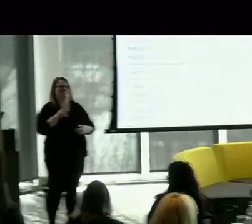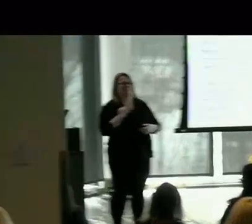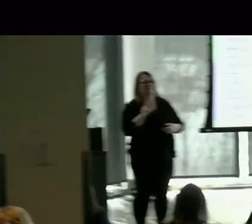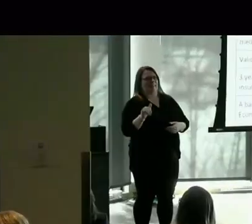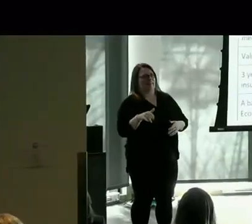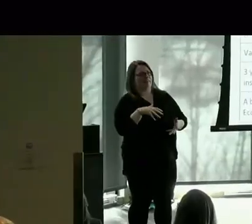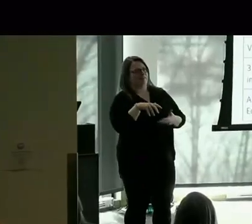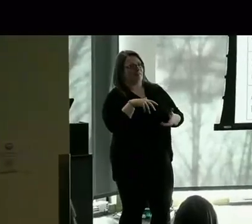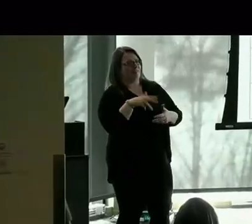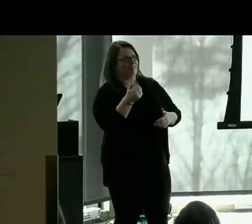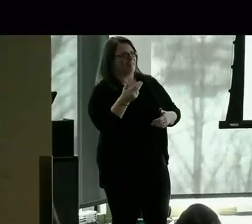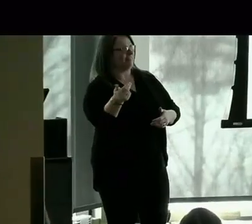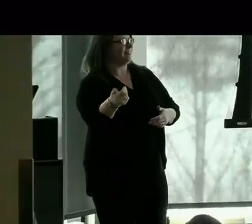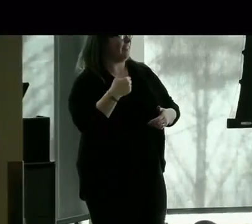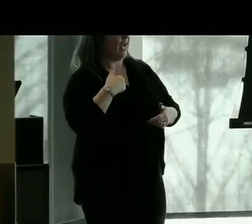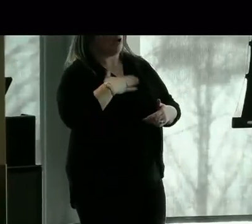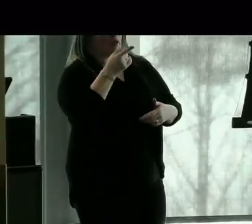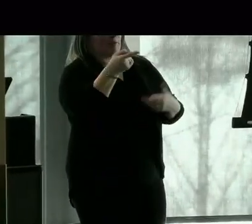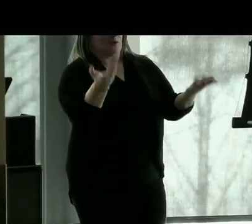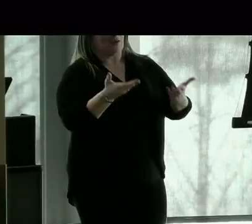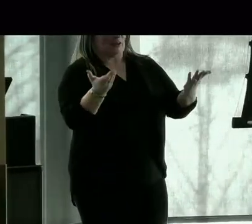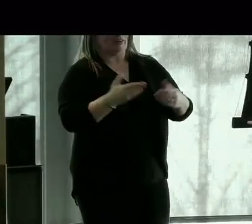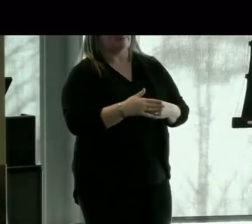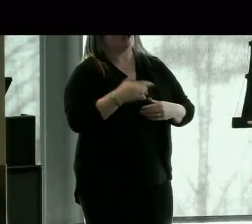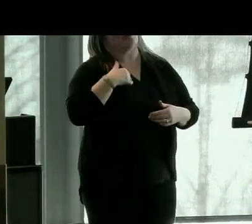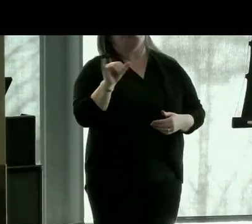Not to put any pressure. I'm glad you're here, Carrie.